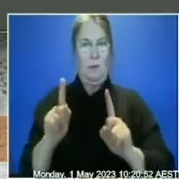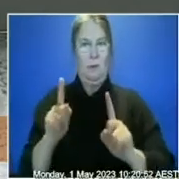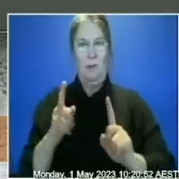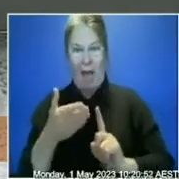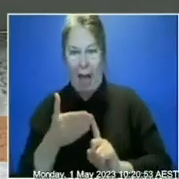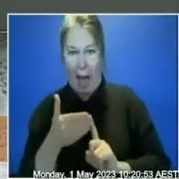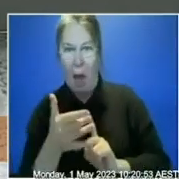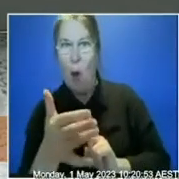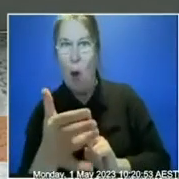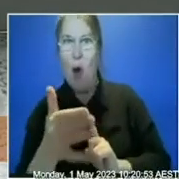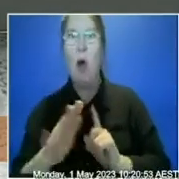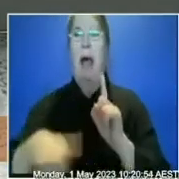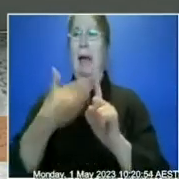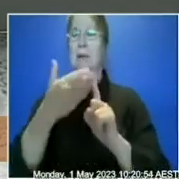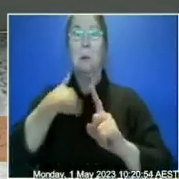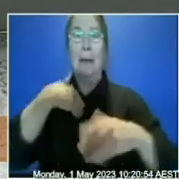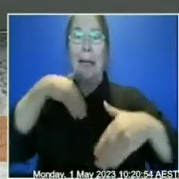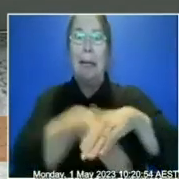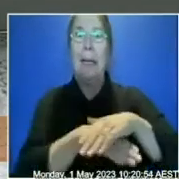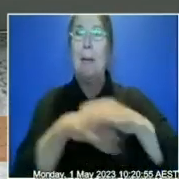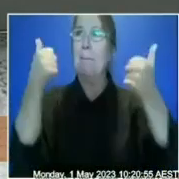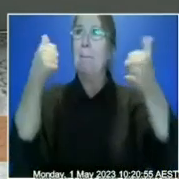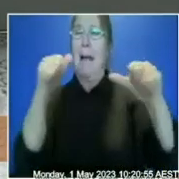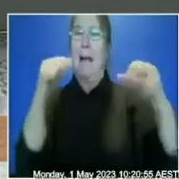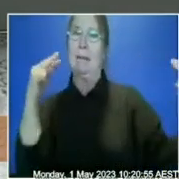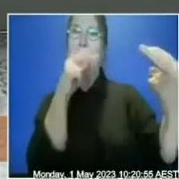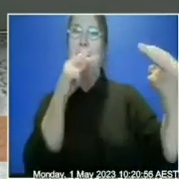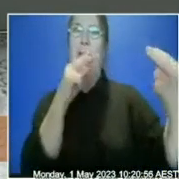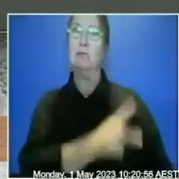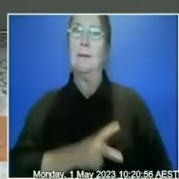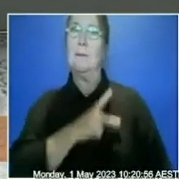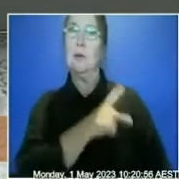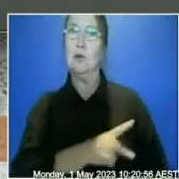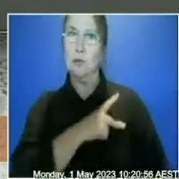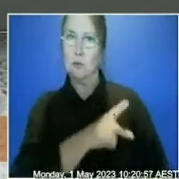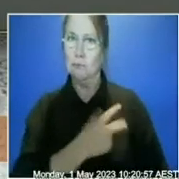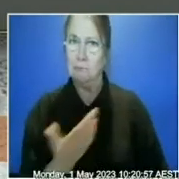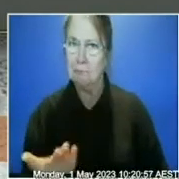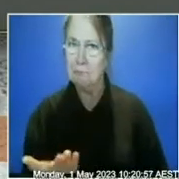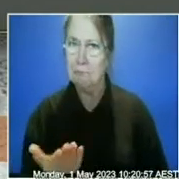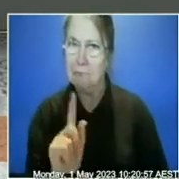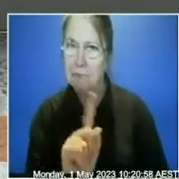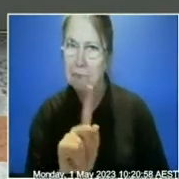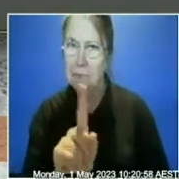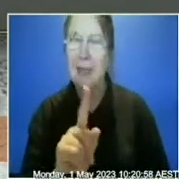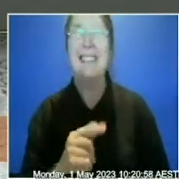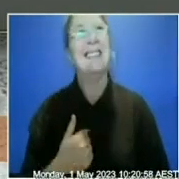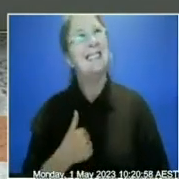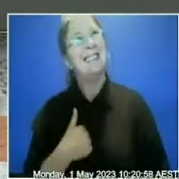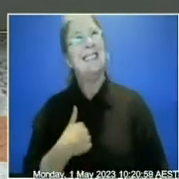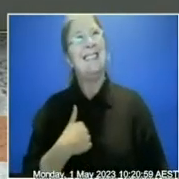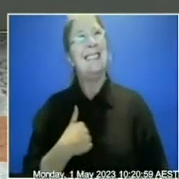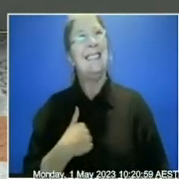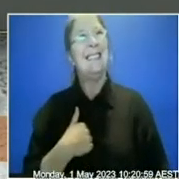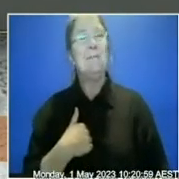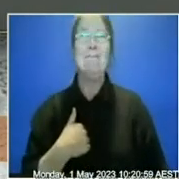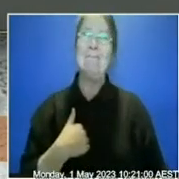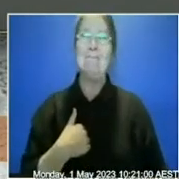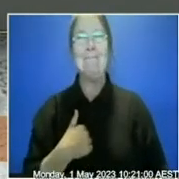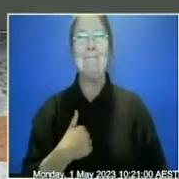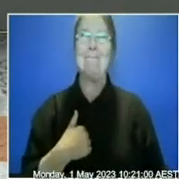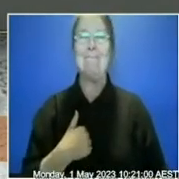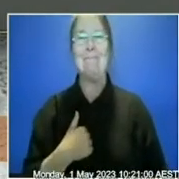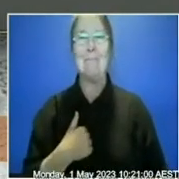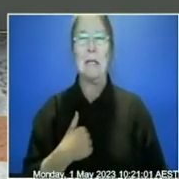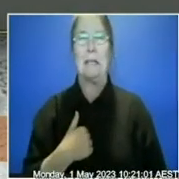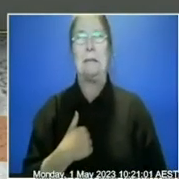data about what it, how long that wait time might be, so I could come back to you on that if it would assist. Excuse me, when you're getting that data, could you